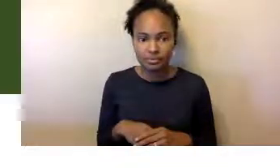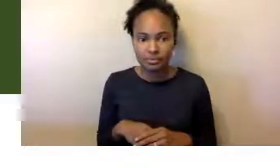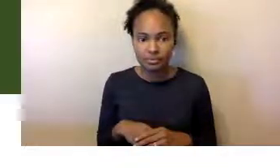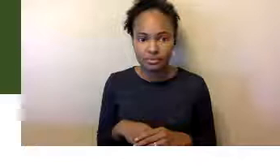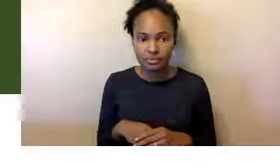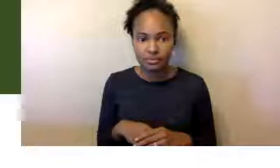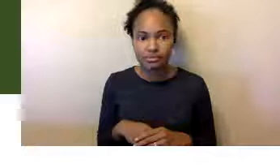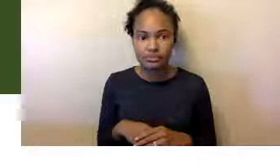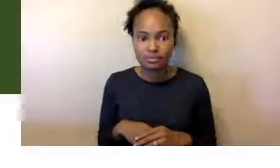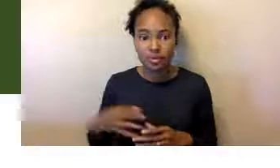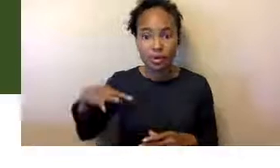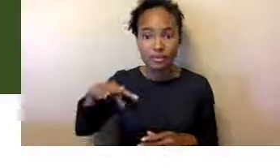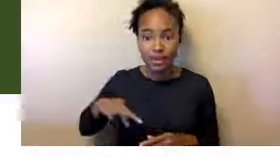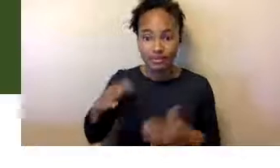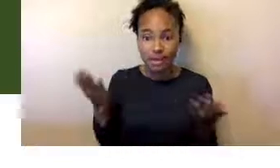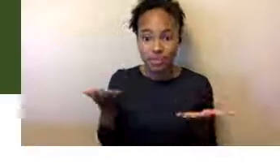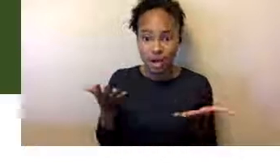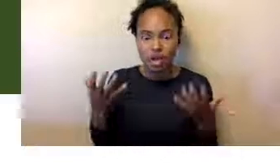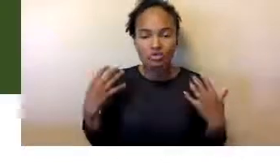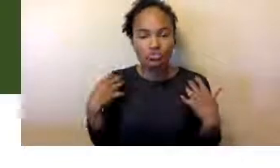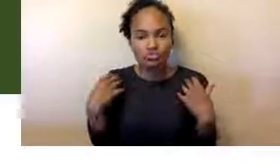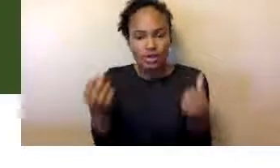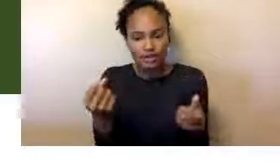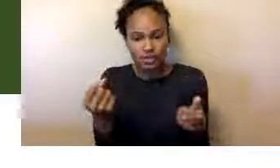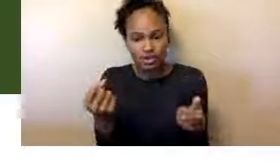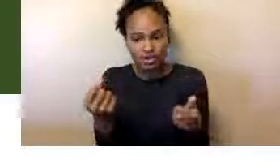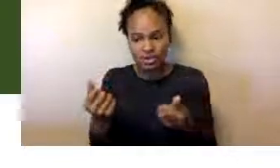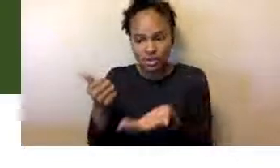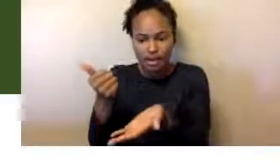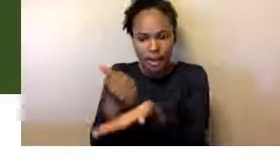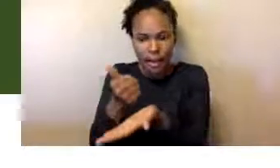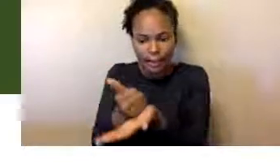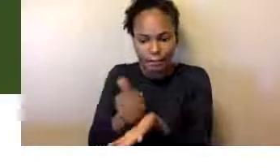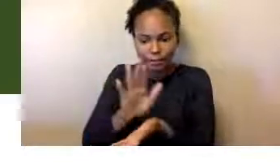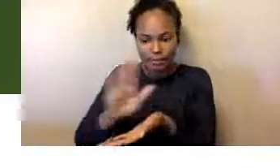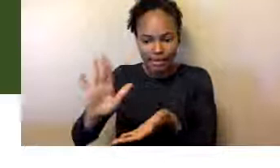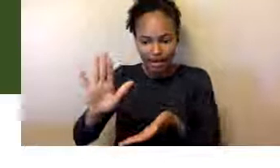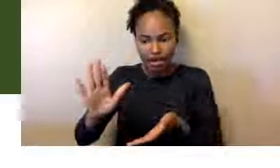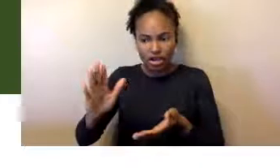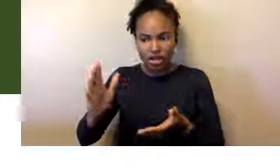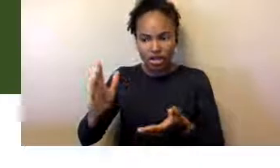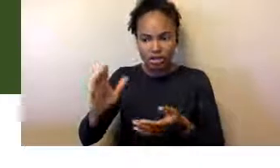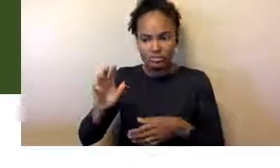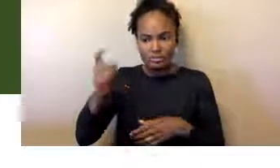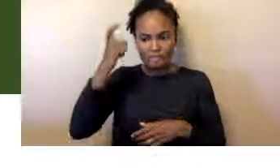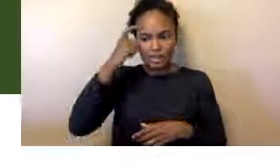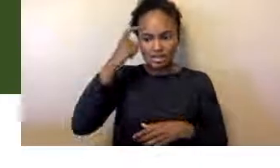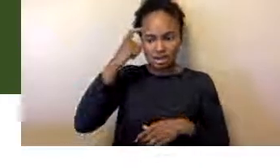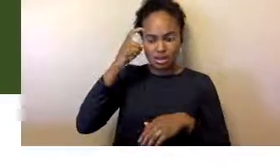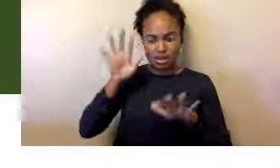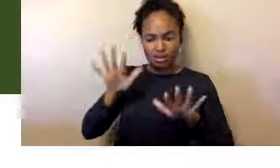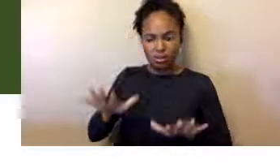recovery or helping someone's condition to improve or at least not to progress,